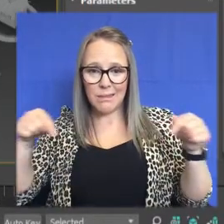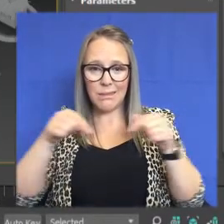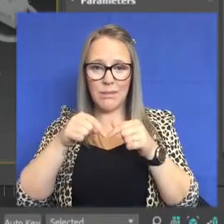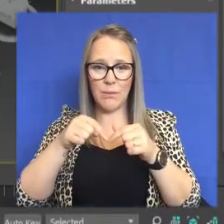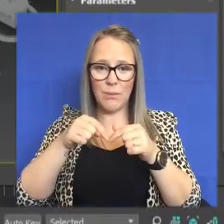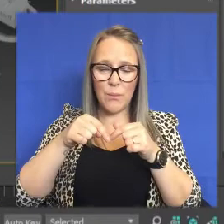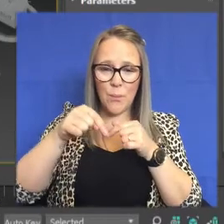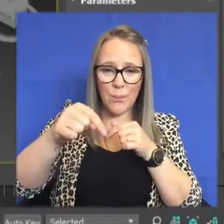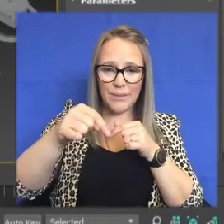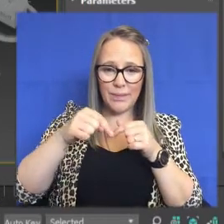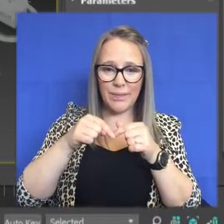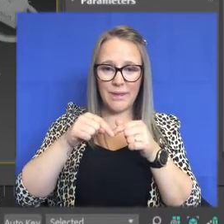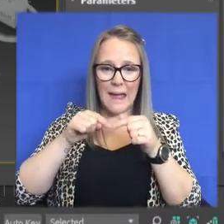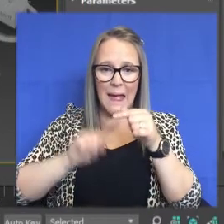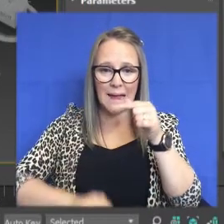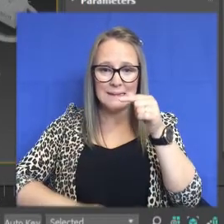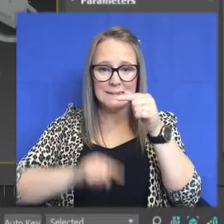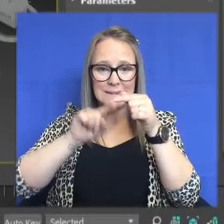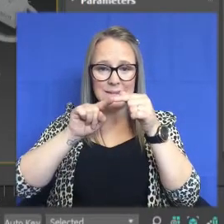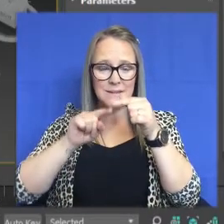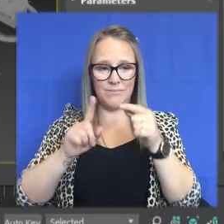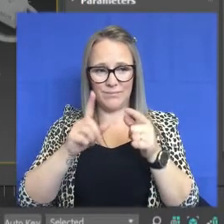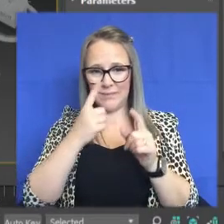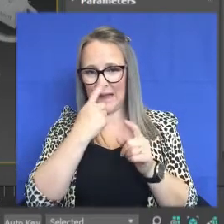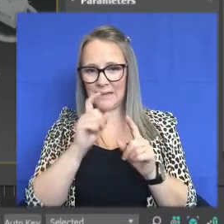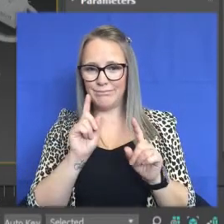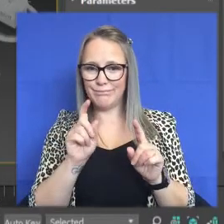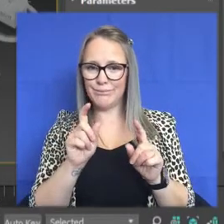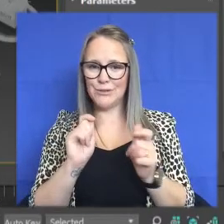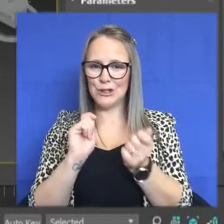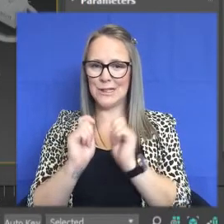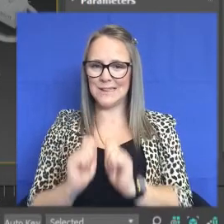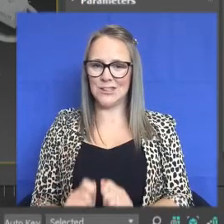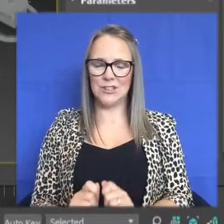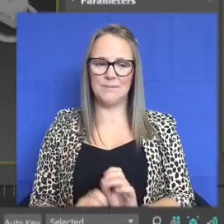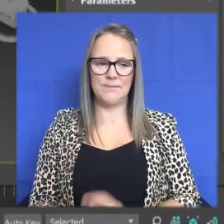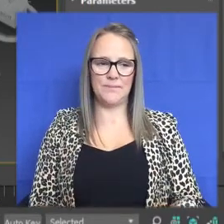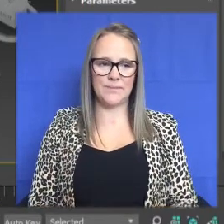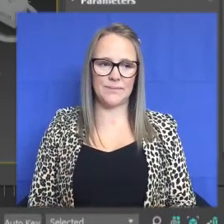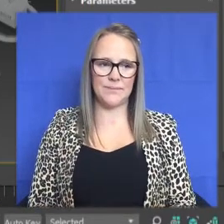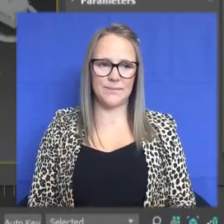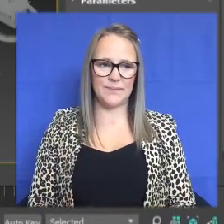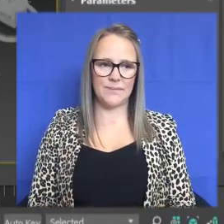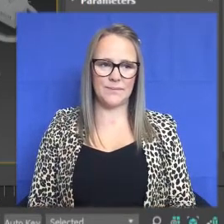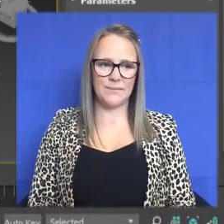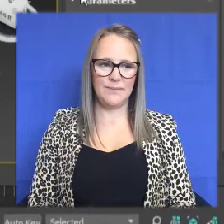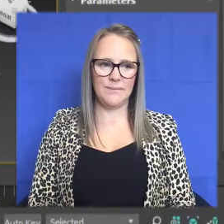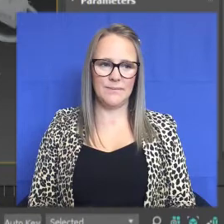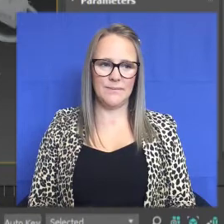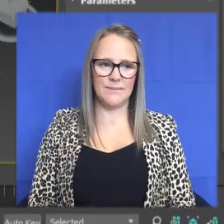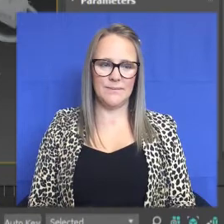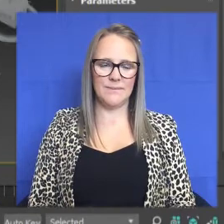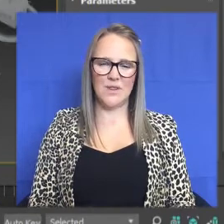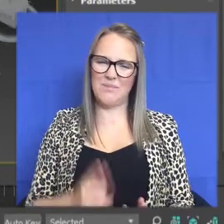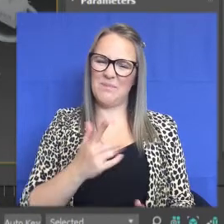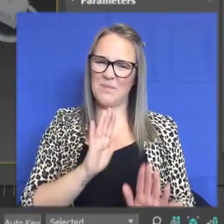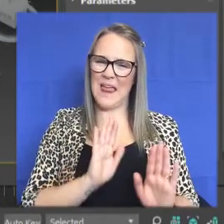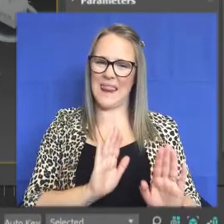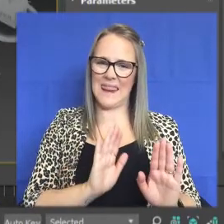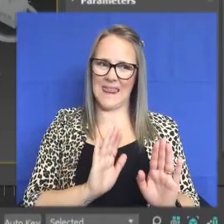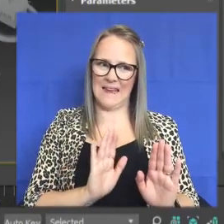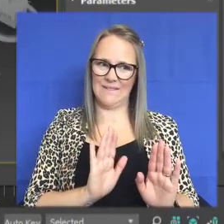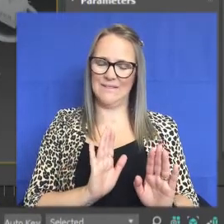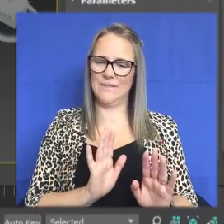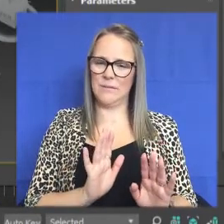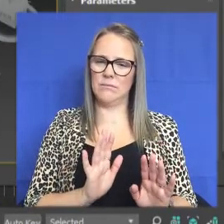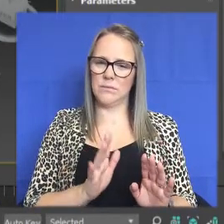may be, we can actually go through and change these sections. We'll leave it there for now, because